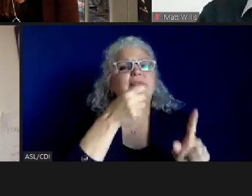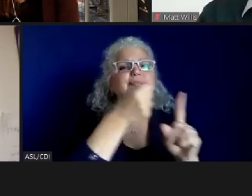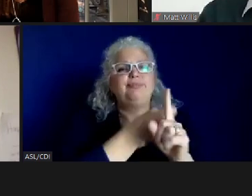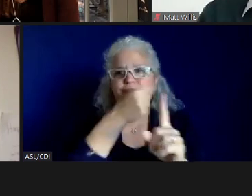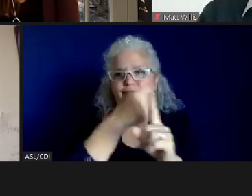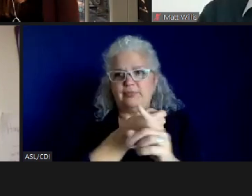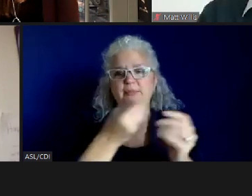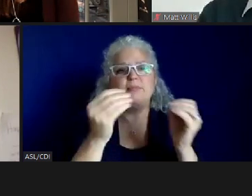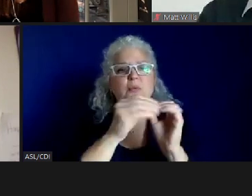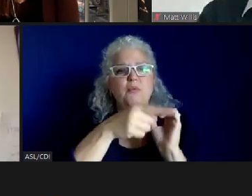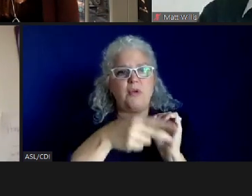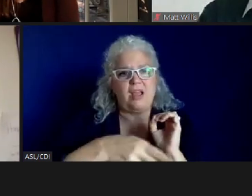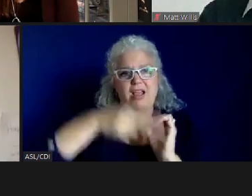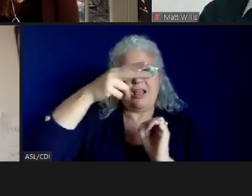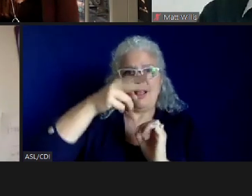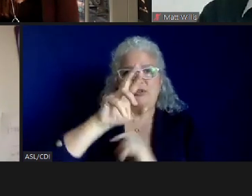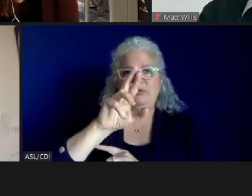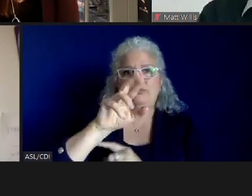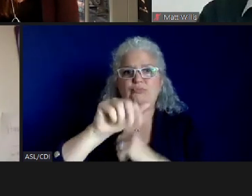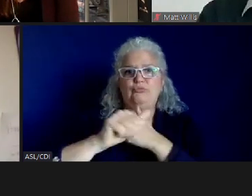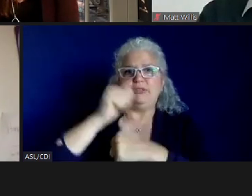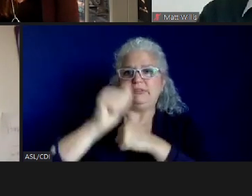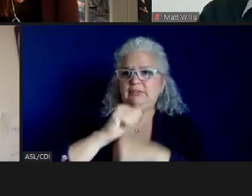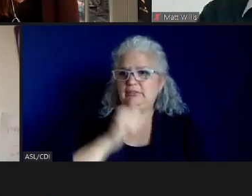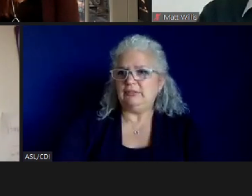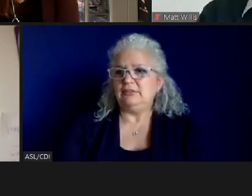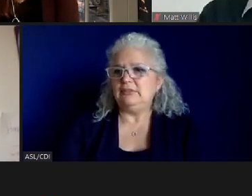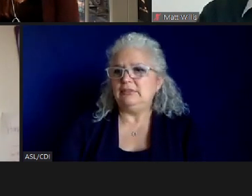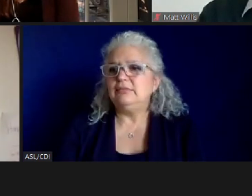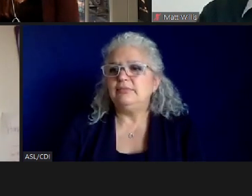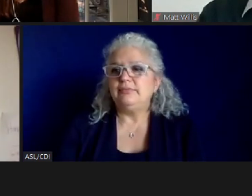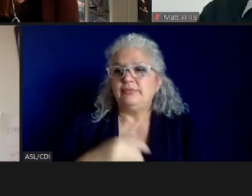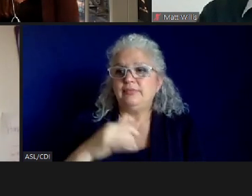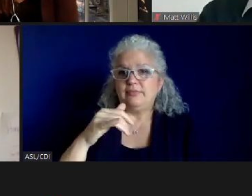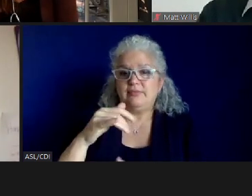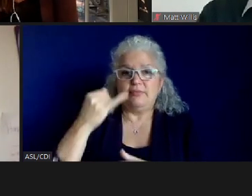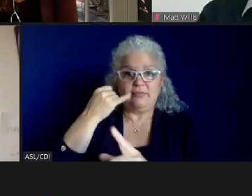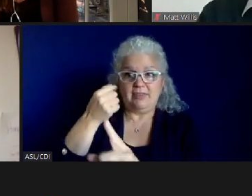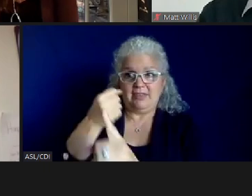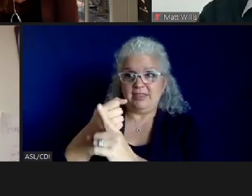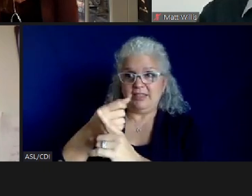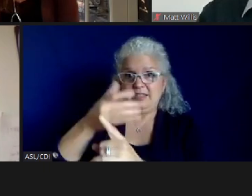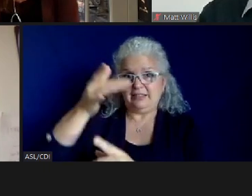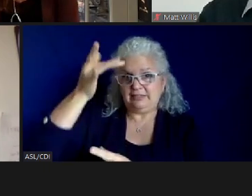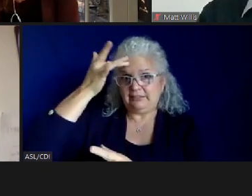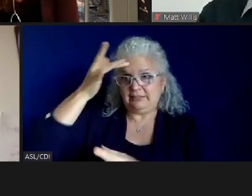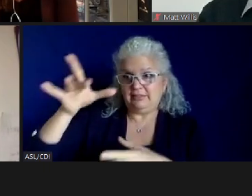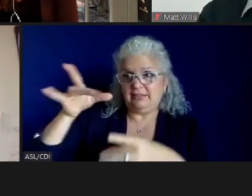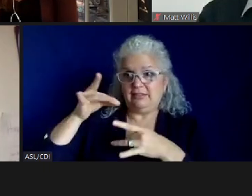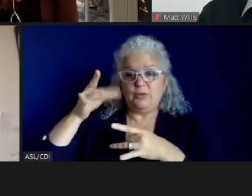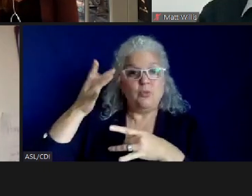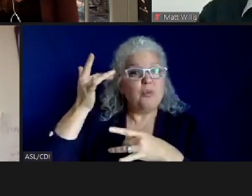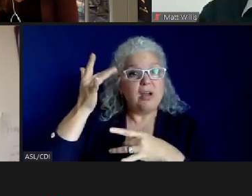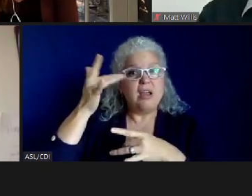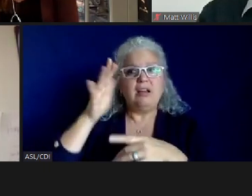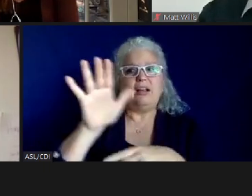and the reason for the infection is essentially, occupation, residential sort of, facilities, et cetera,